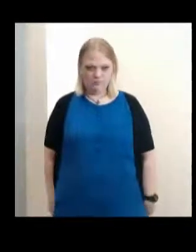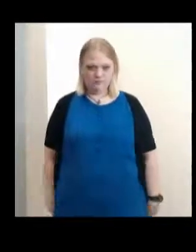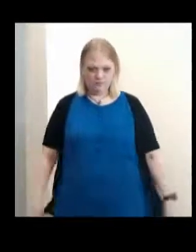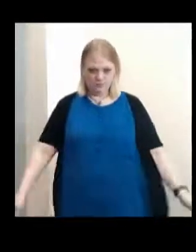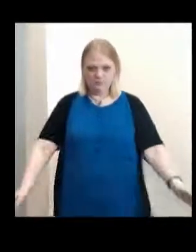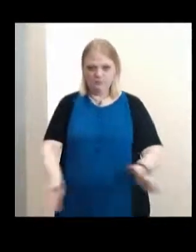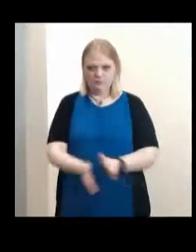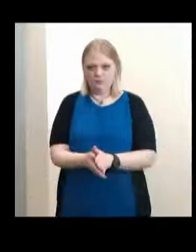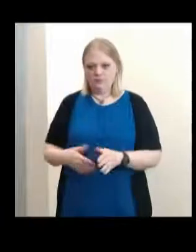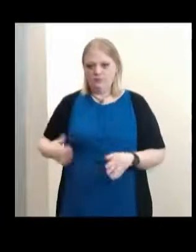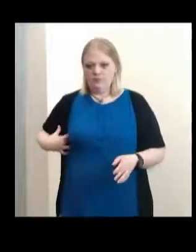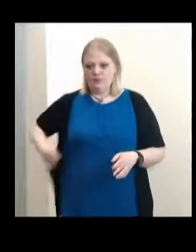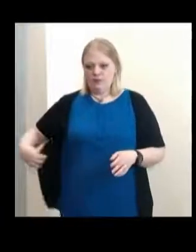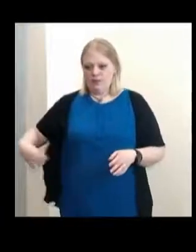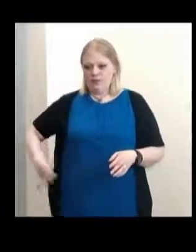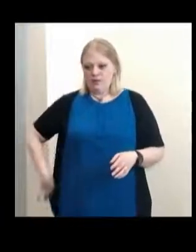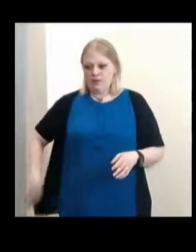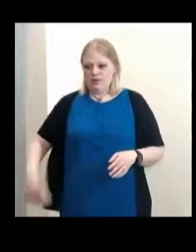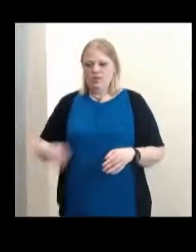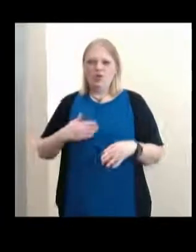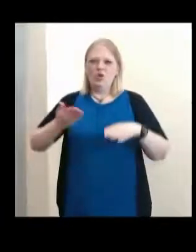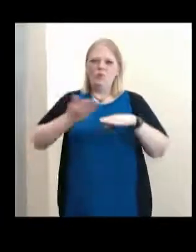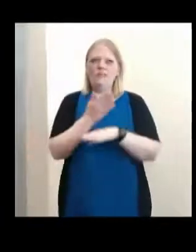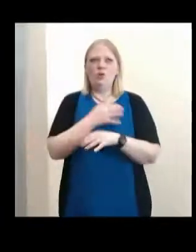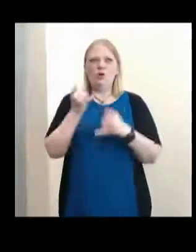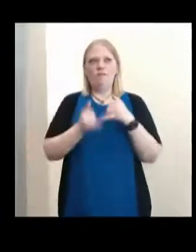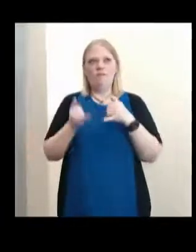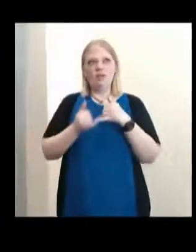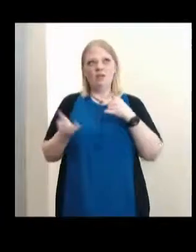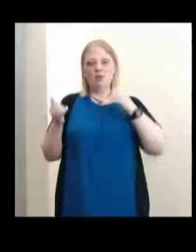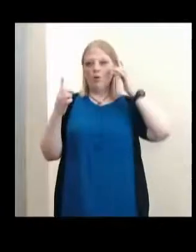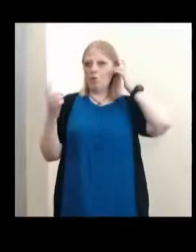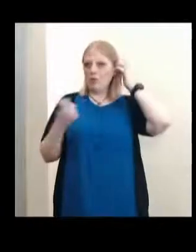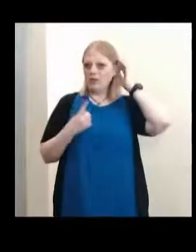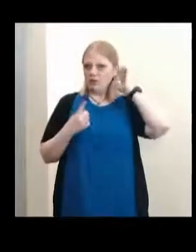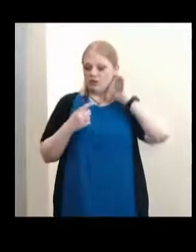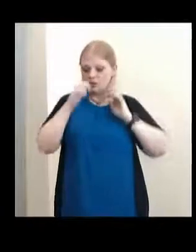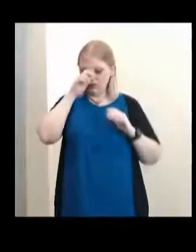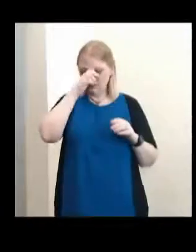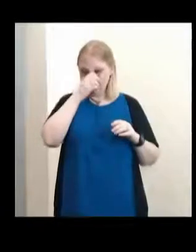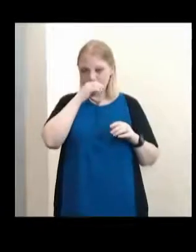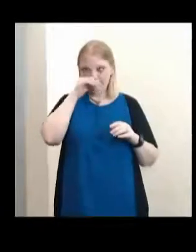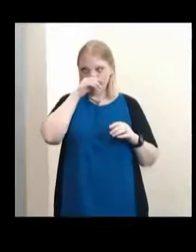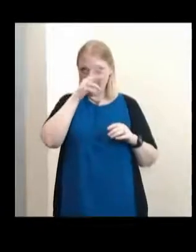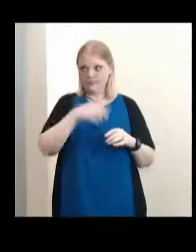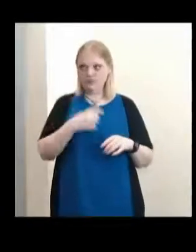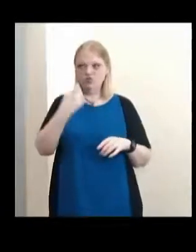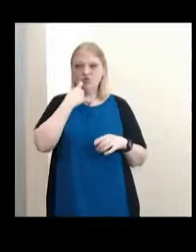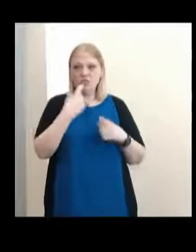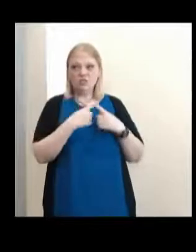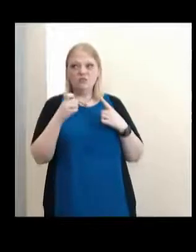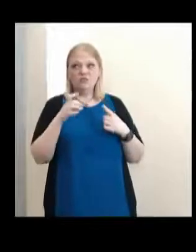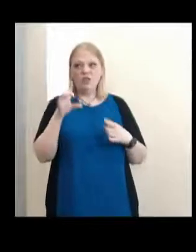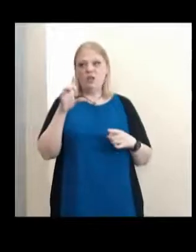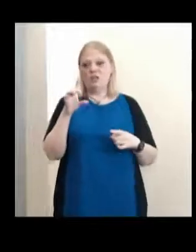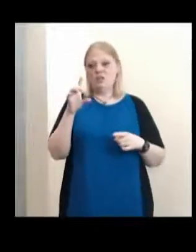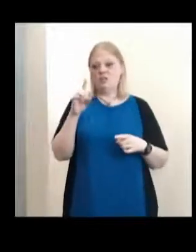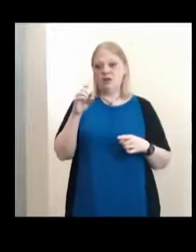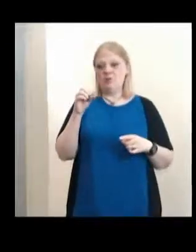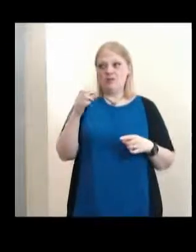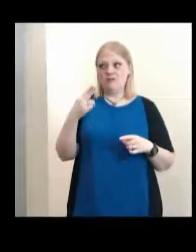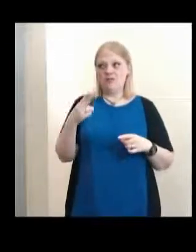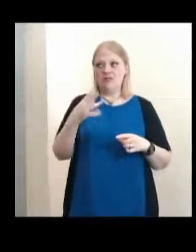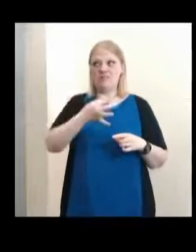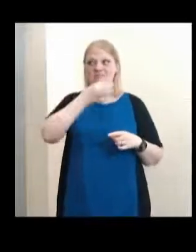Okay, before I take the final couple questions, I just got from our Department of Health epidemiological